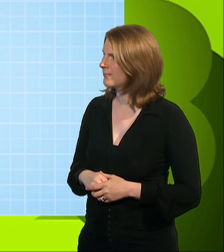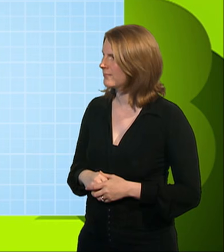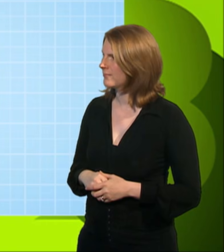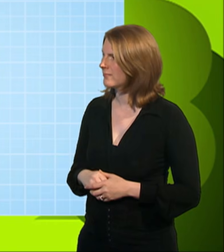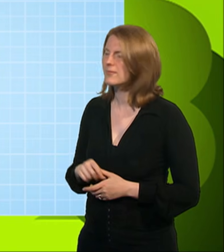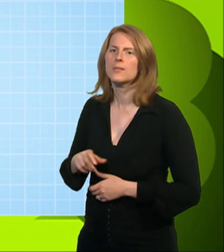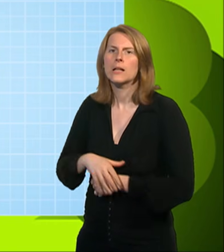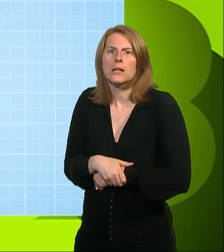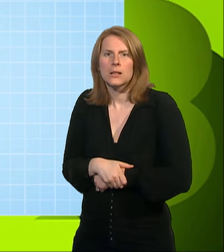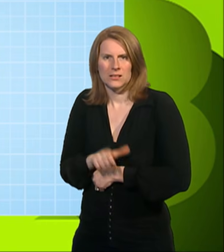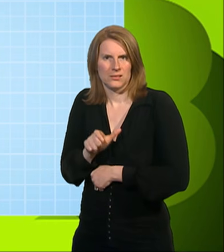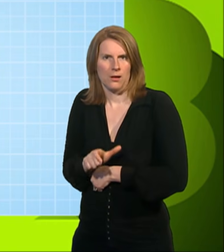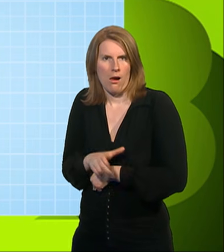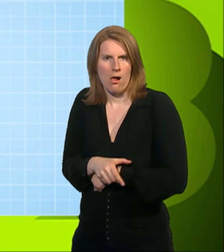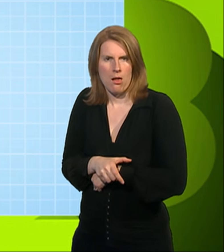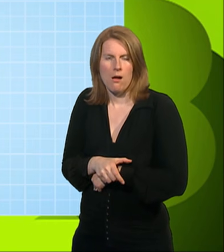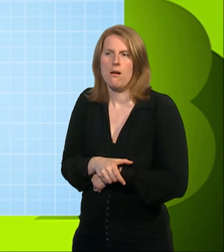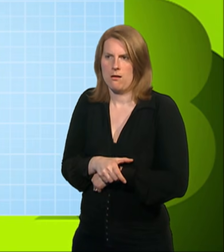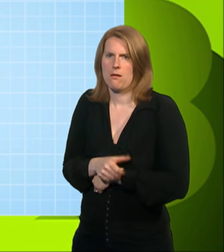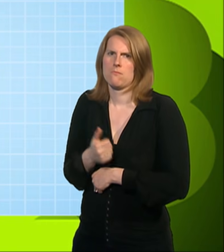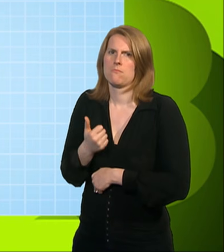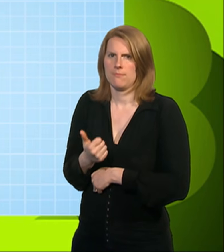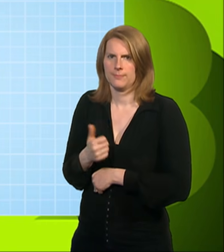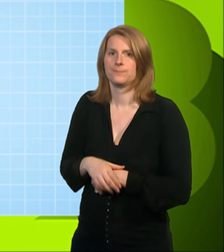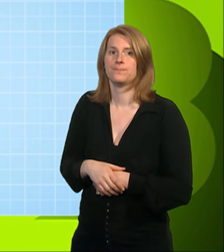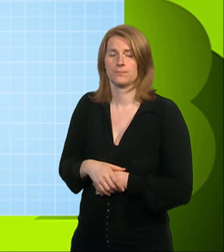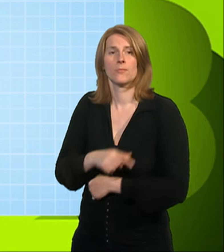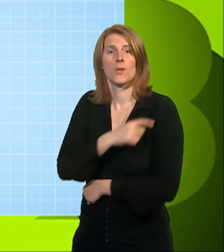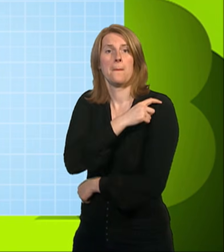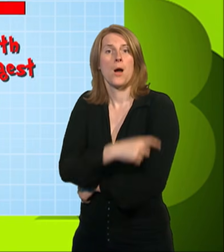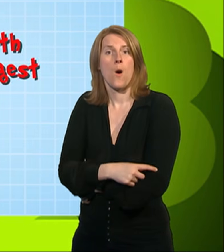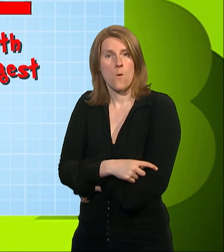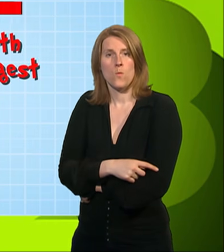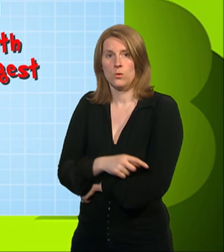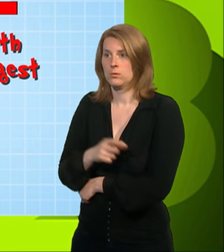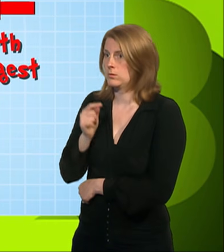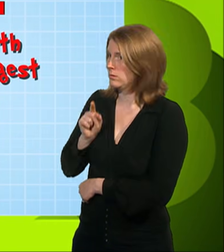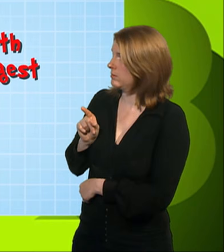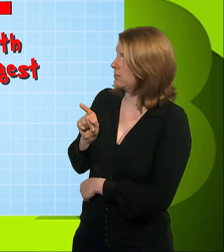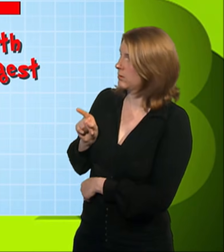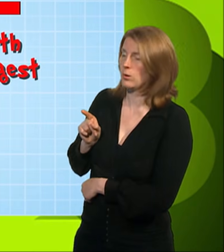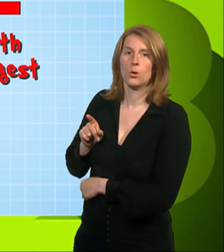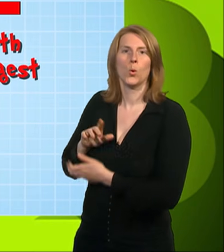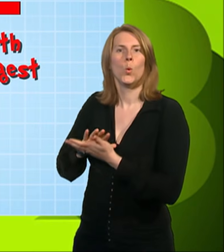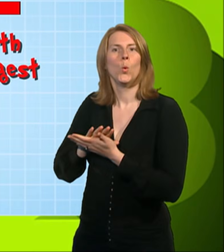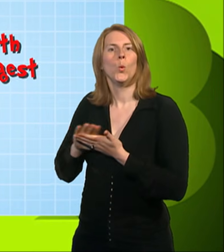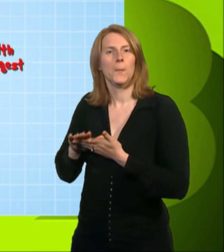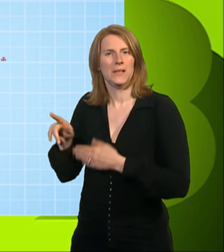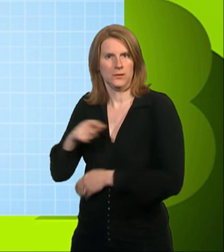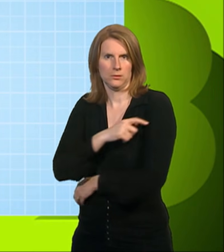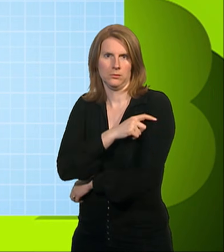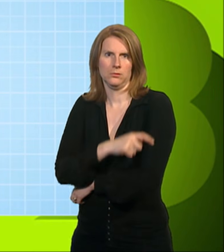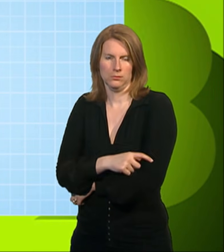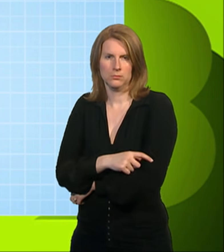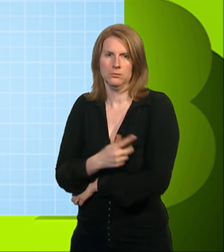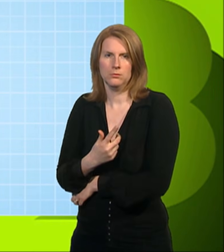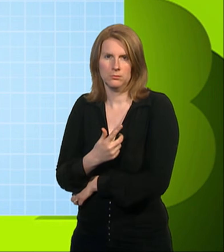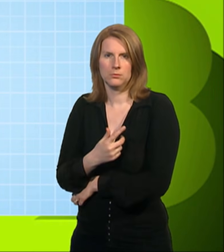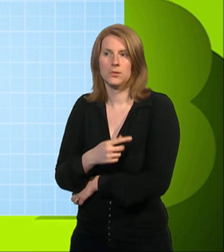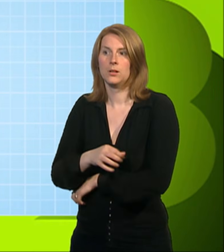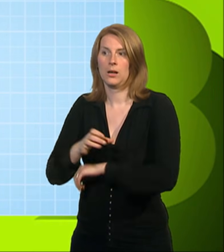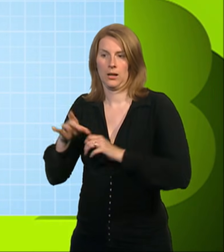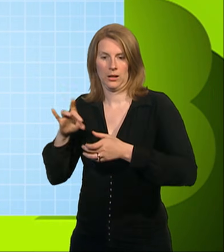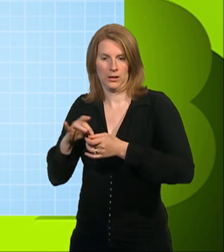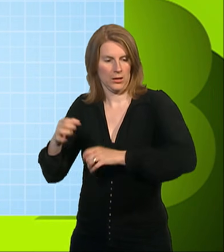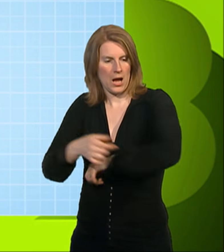The bone Charlie may have broken is the humerus. Running from the shoulder to the elbow, it's the fourth longest bone in your body. Often